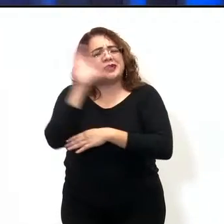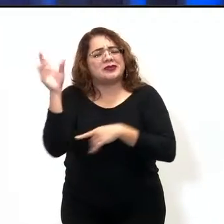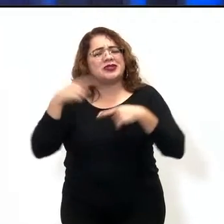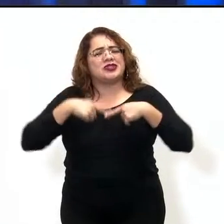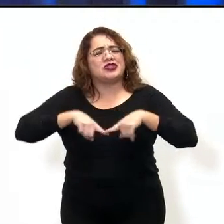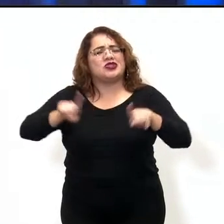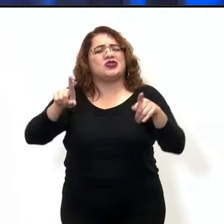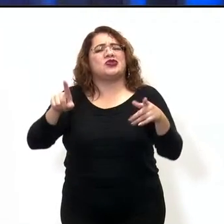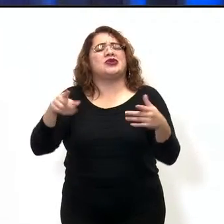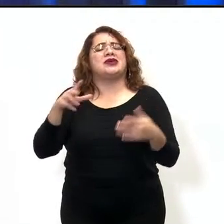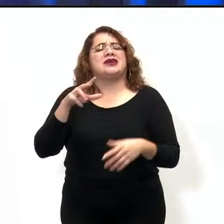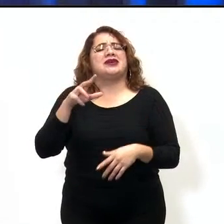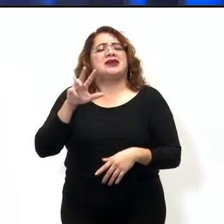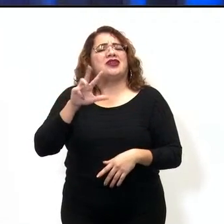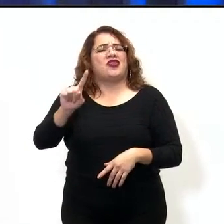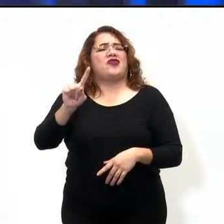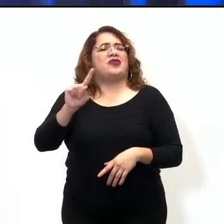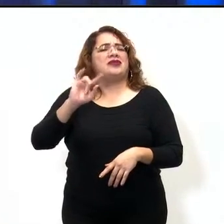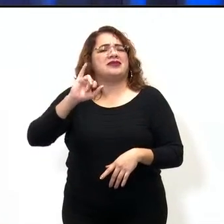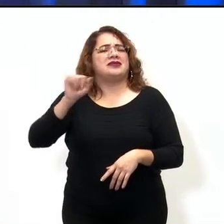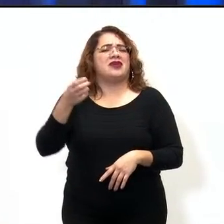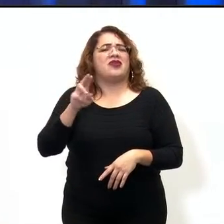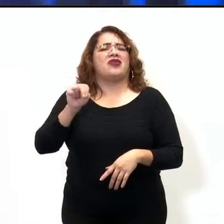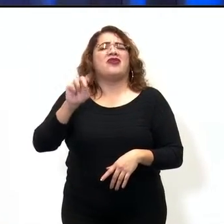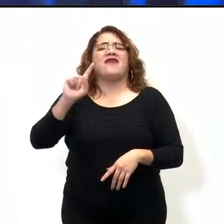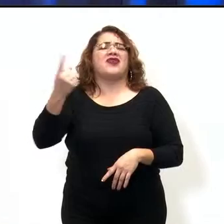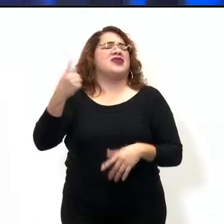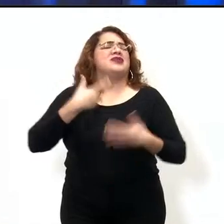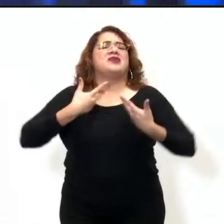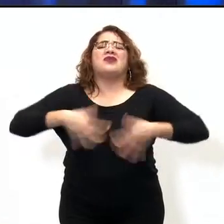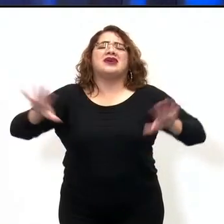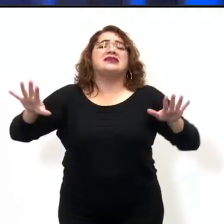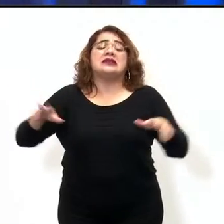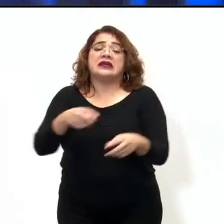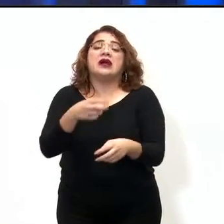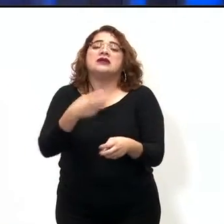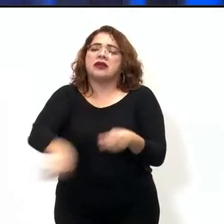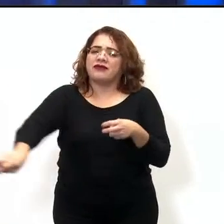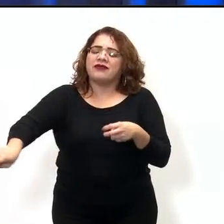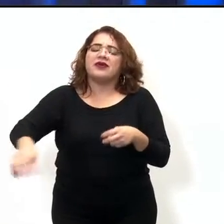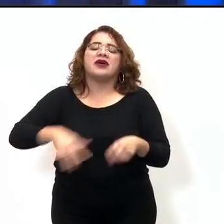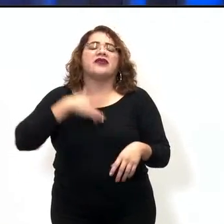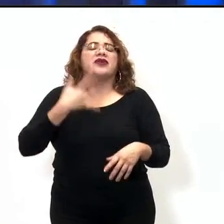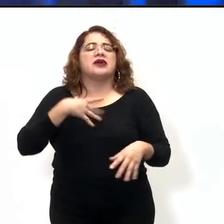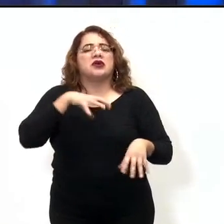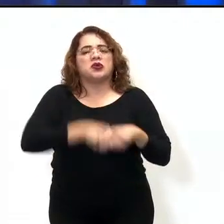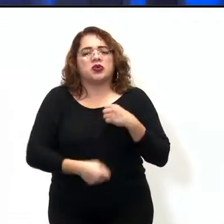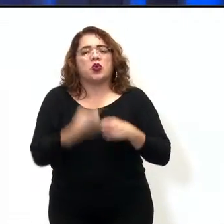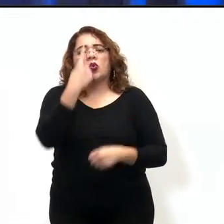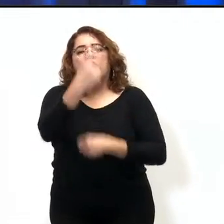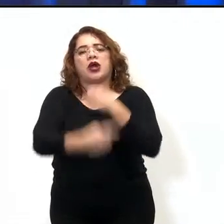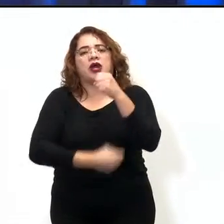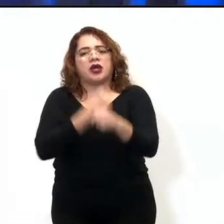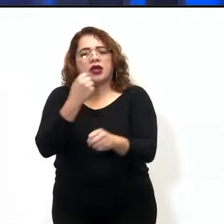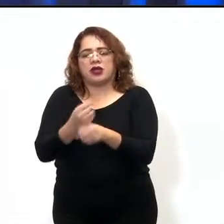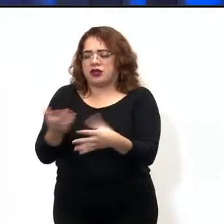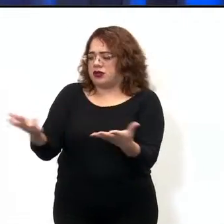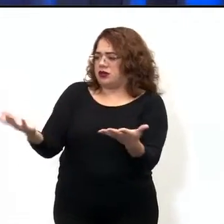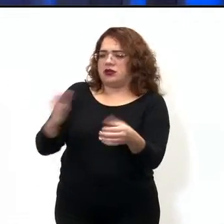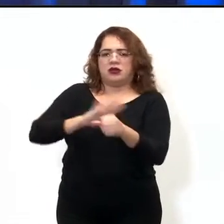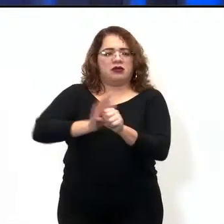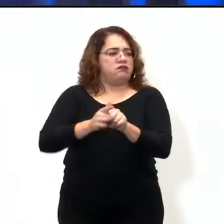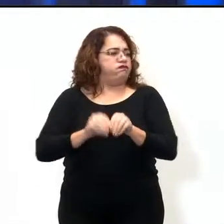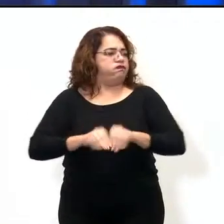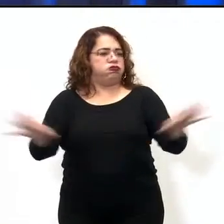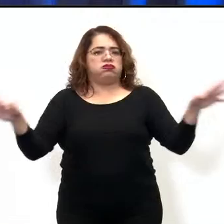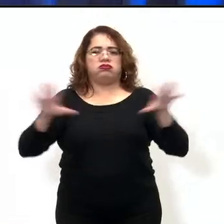and I hope no one else takes that risk either. It's a tough choice, but it's also the right choice. We've got to save as many lives as possible. And once we get